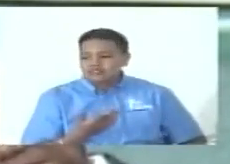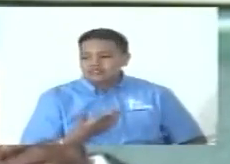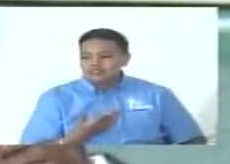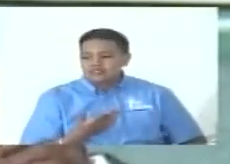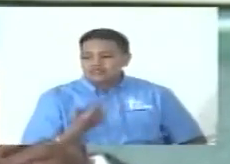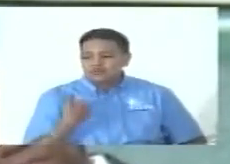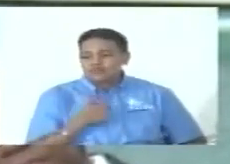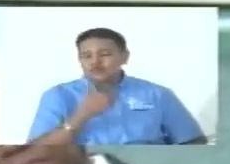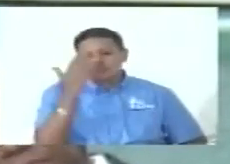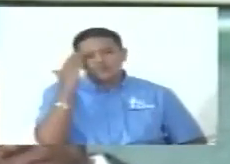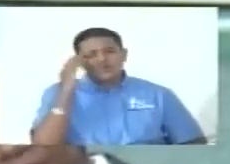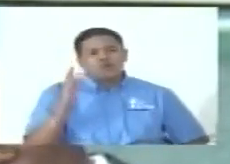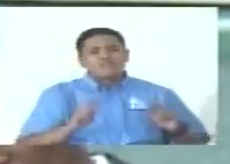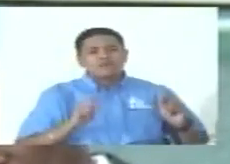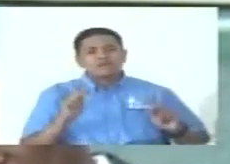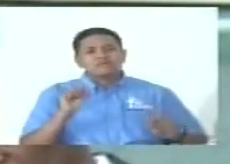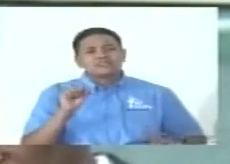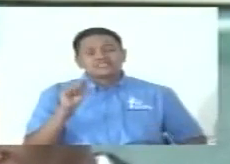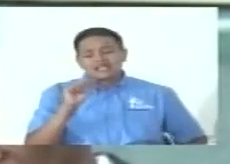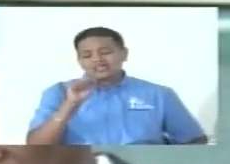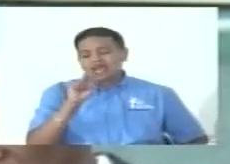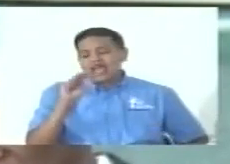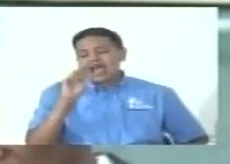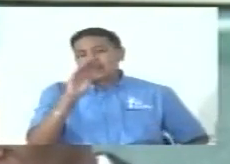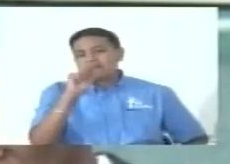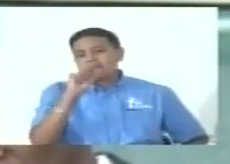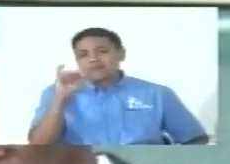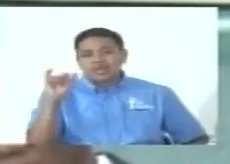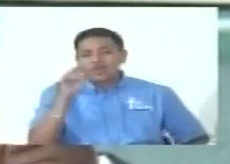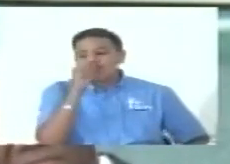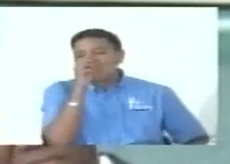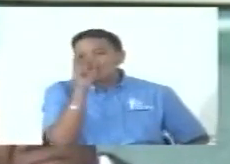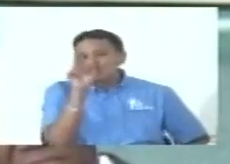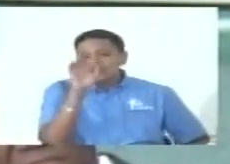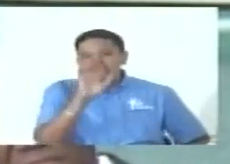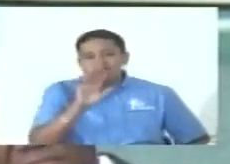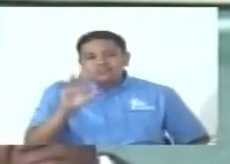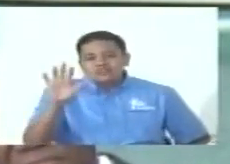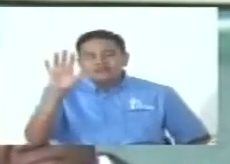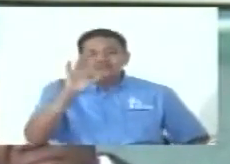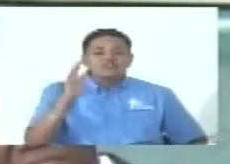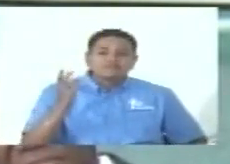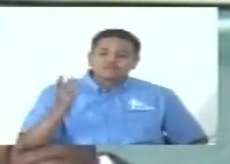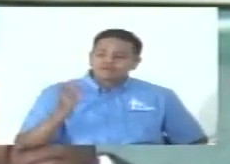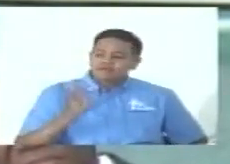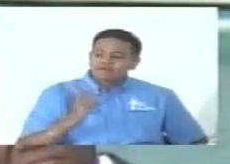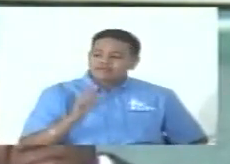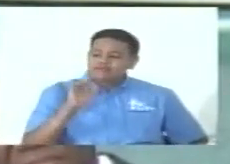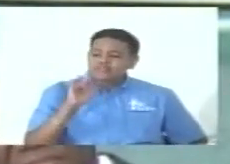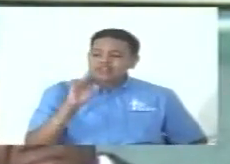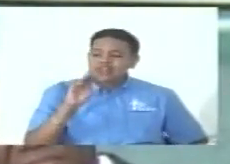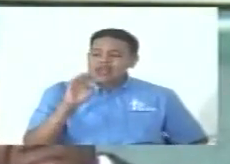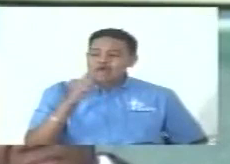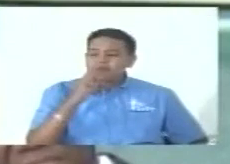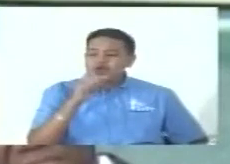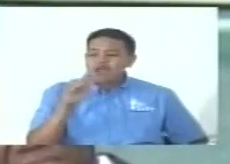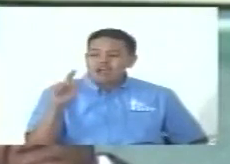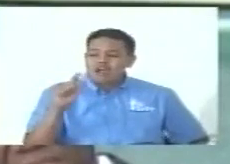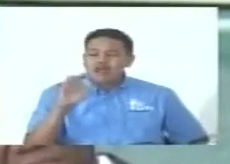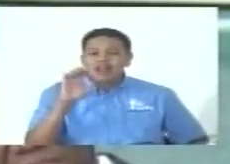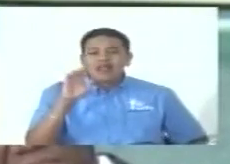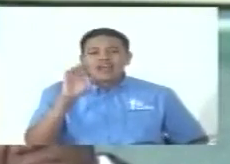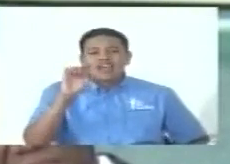that the people, St. Anne's Bay, Ocherios, Lime Hall,